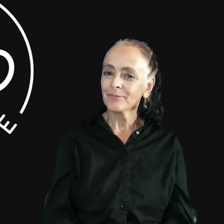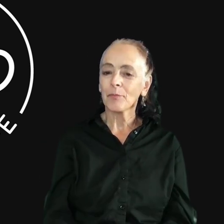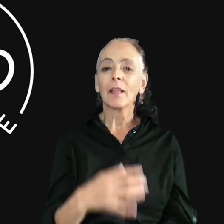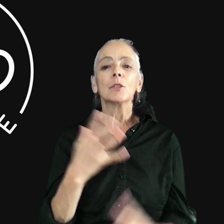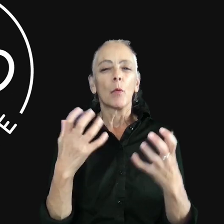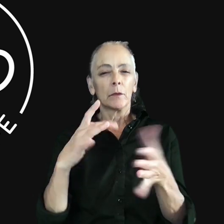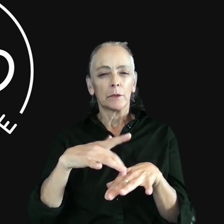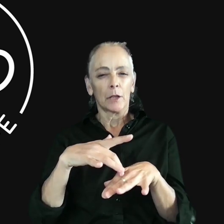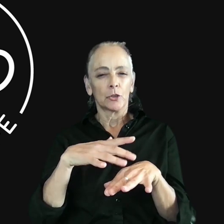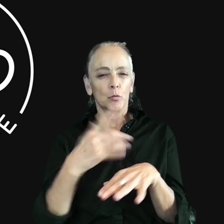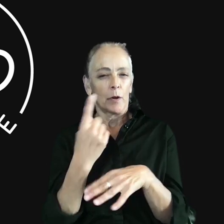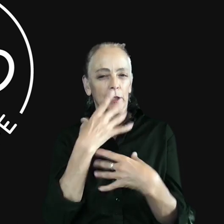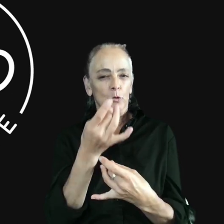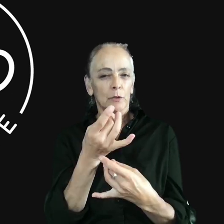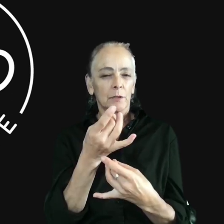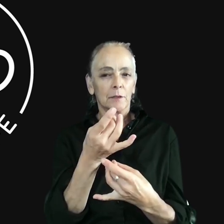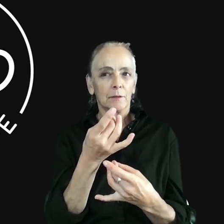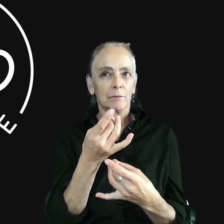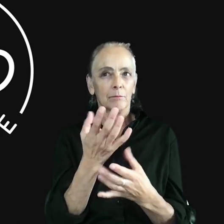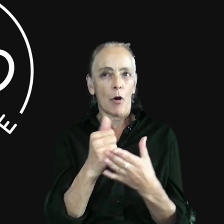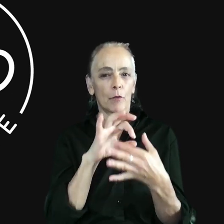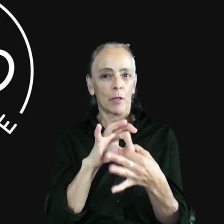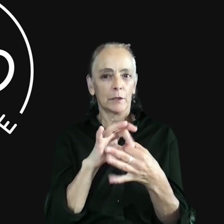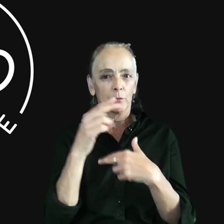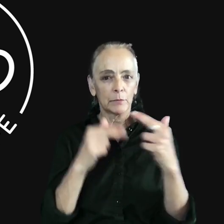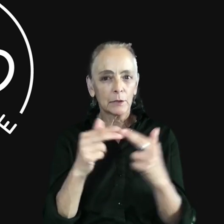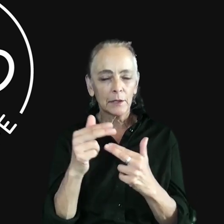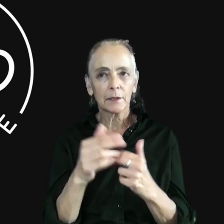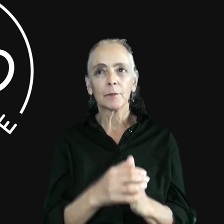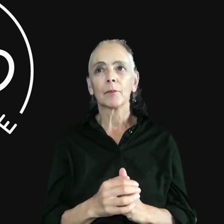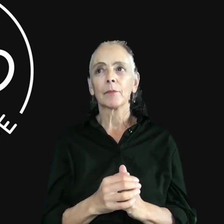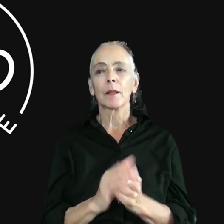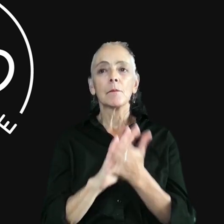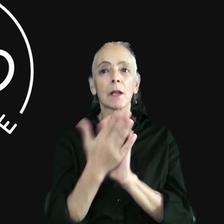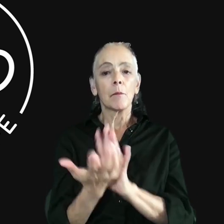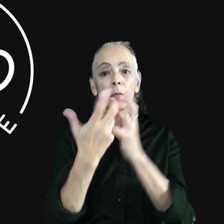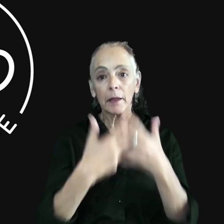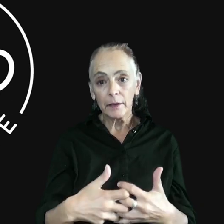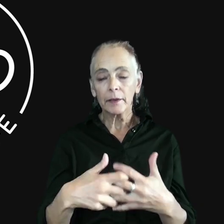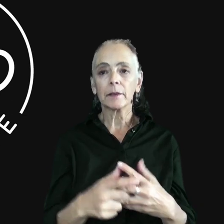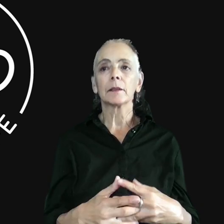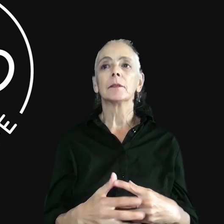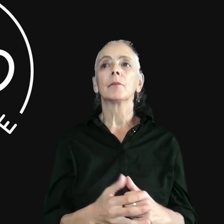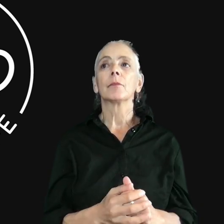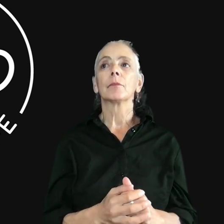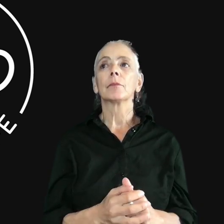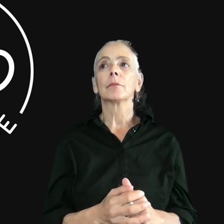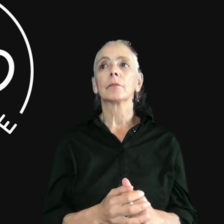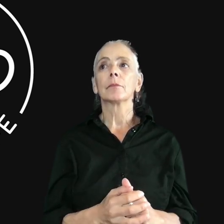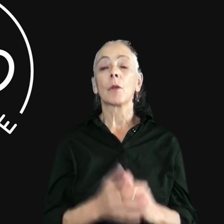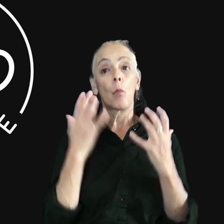to touch on an interesting aspect of this kind of relationship building getting to the point of being blended because obviously a lot has